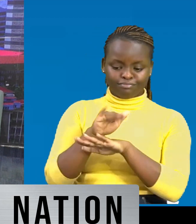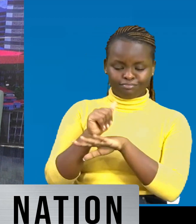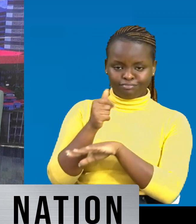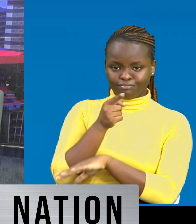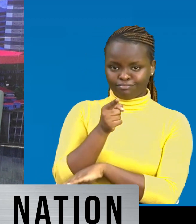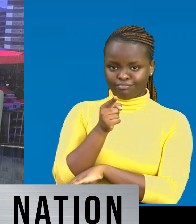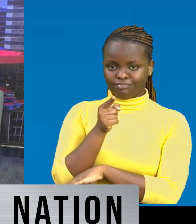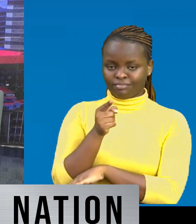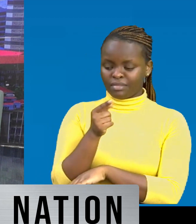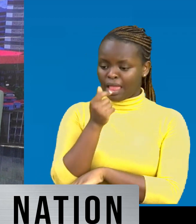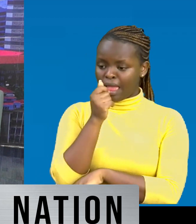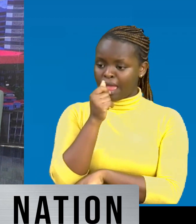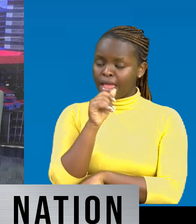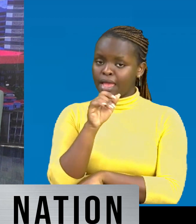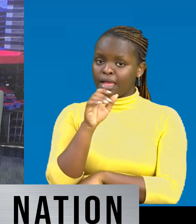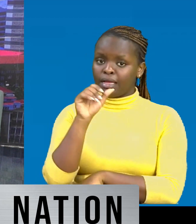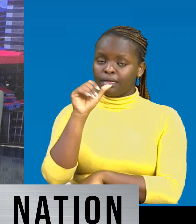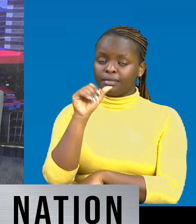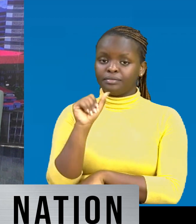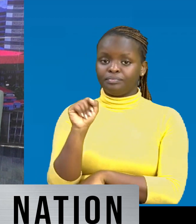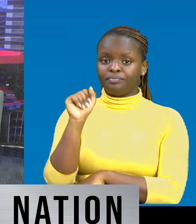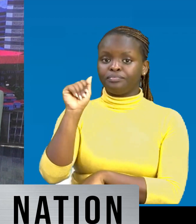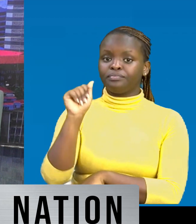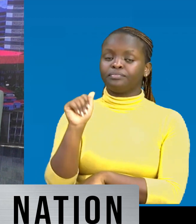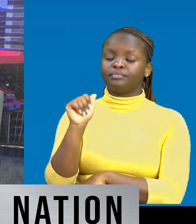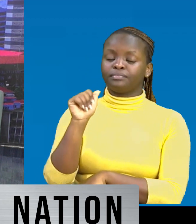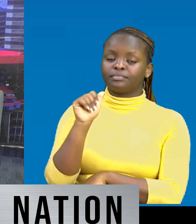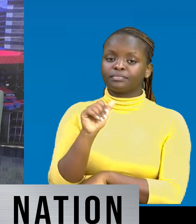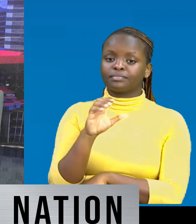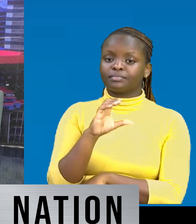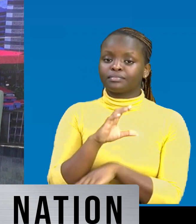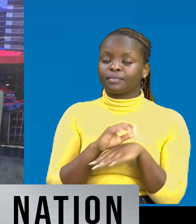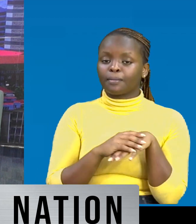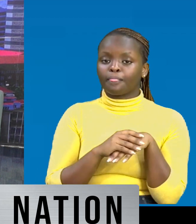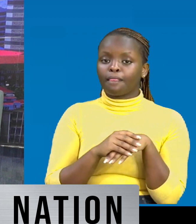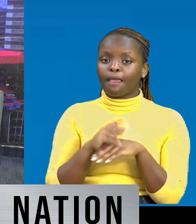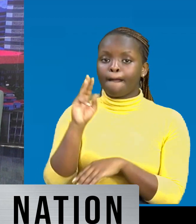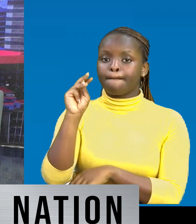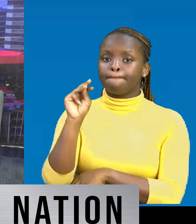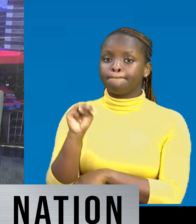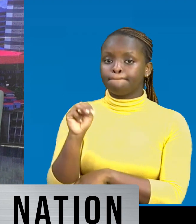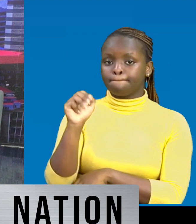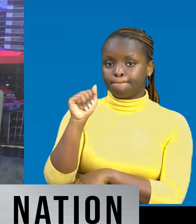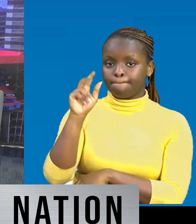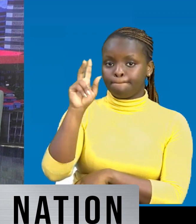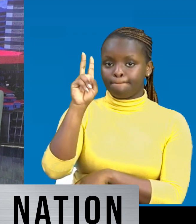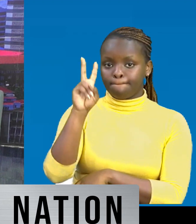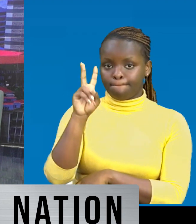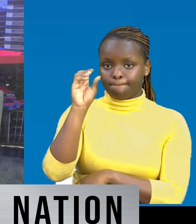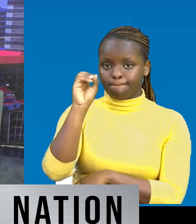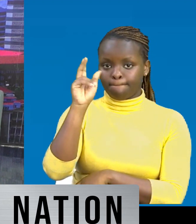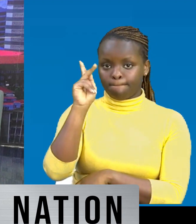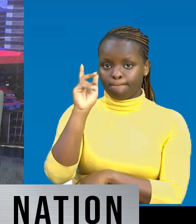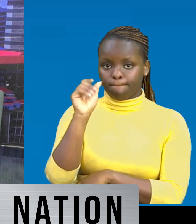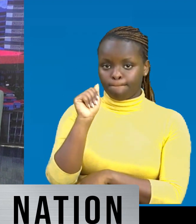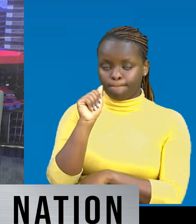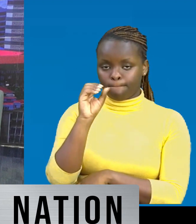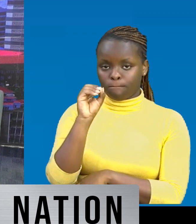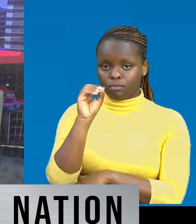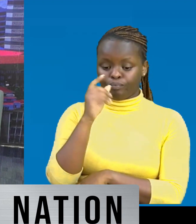is a private company, and Mavoko is also a private entity.